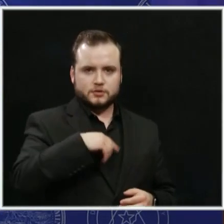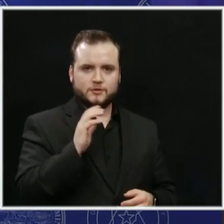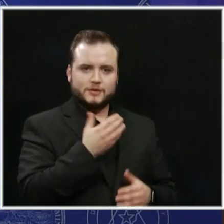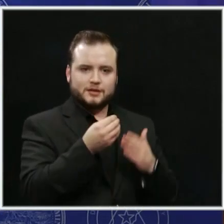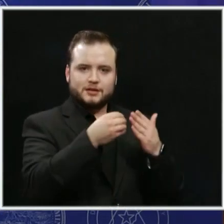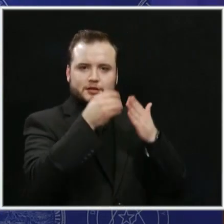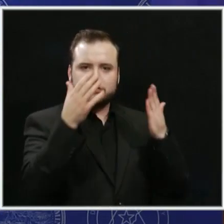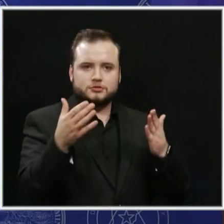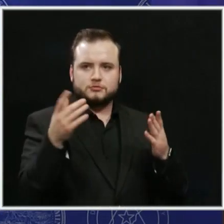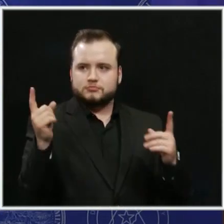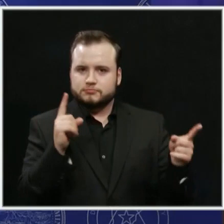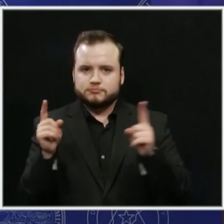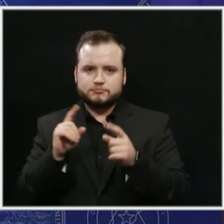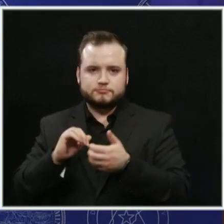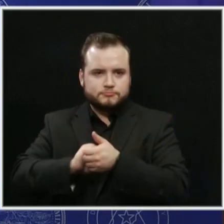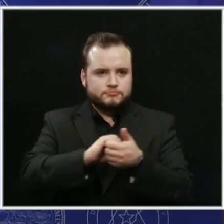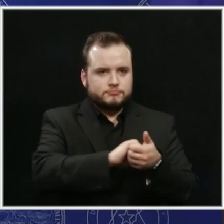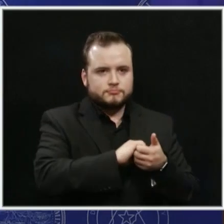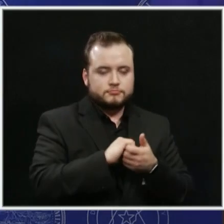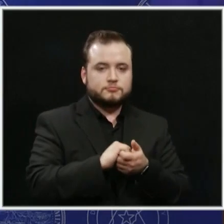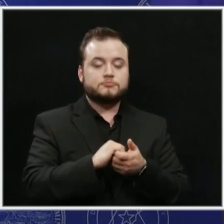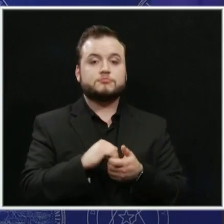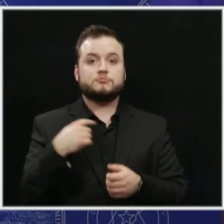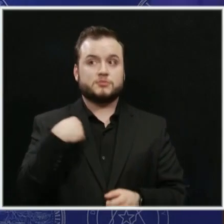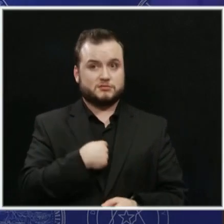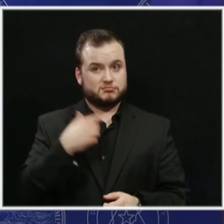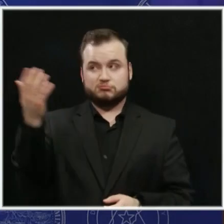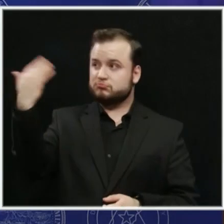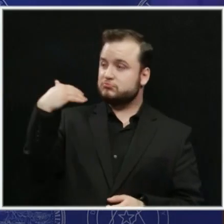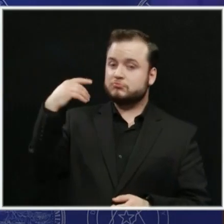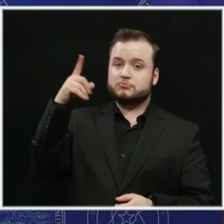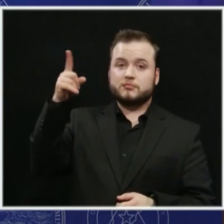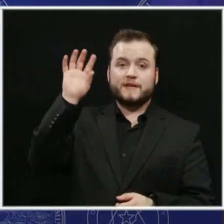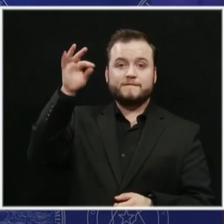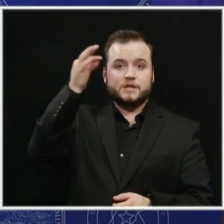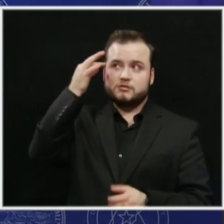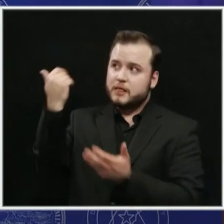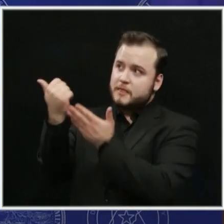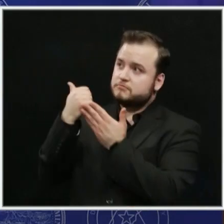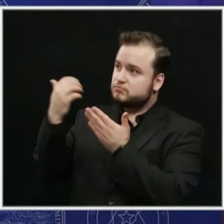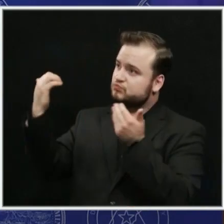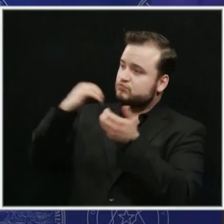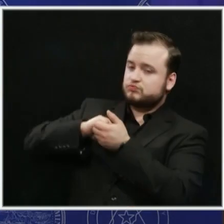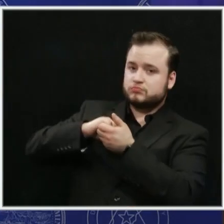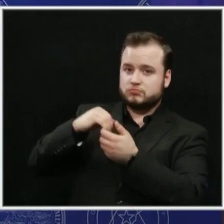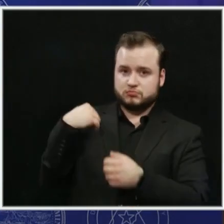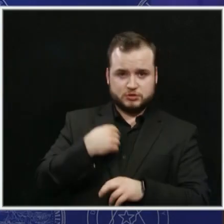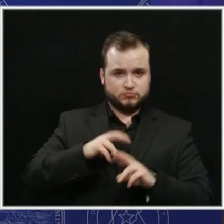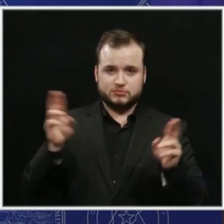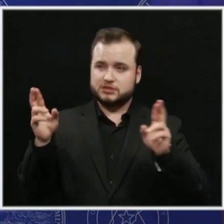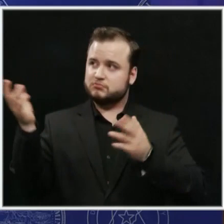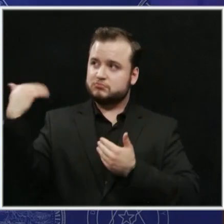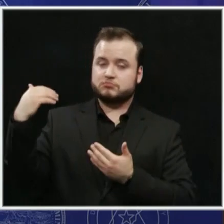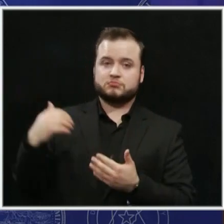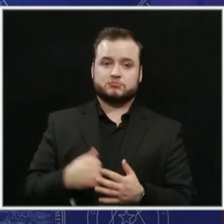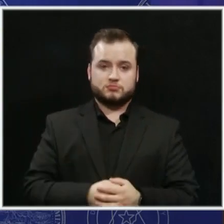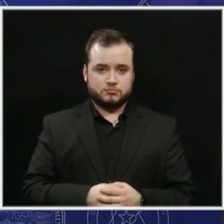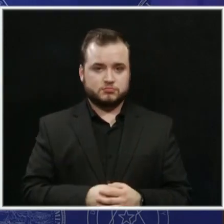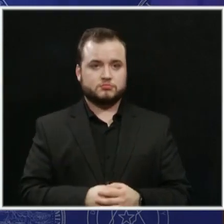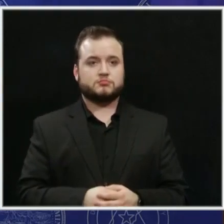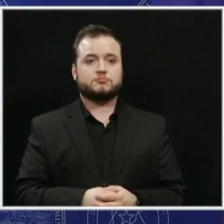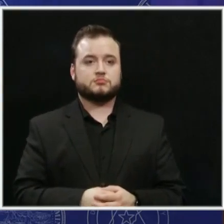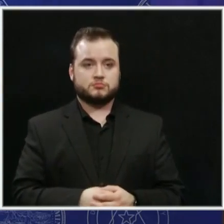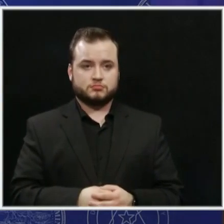the partnership with the federal government to continue. In many aspects, that has been very good. Director Kelly will tell